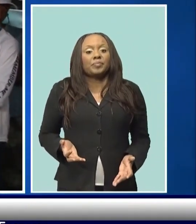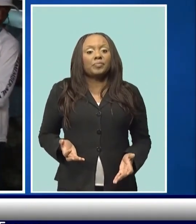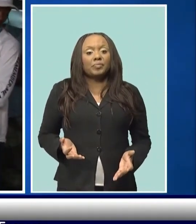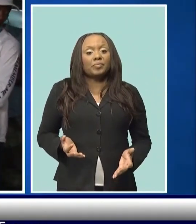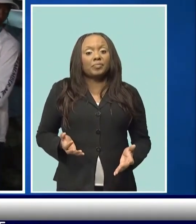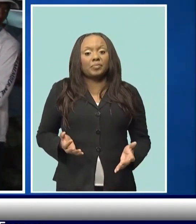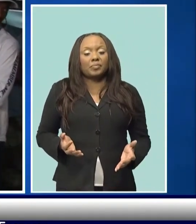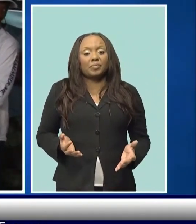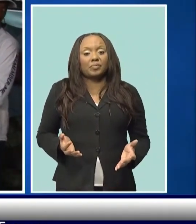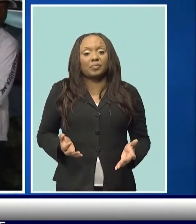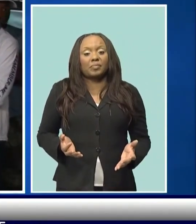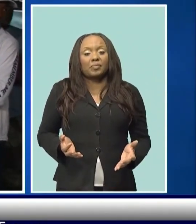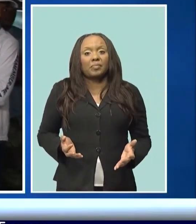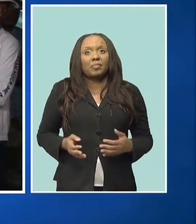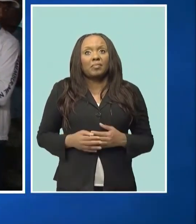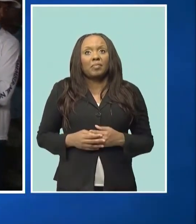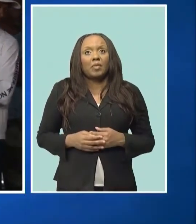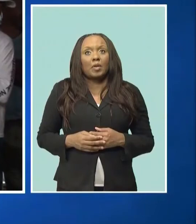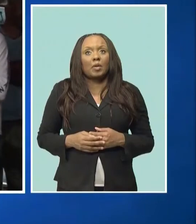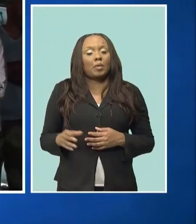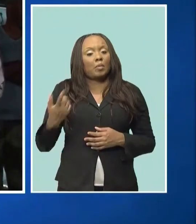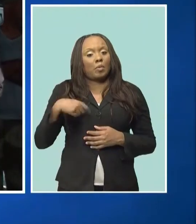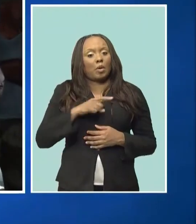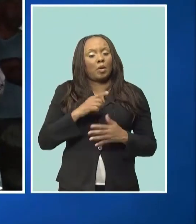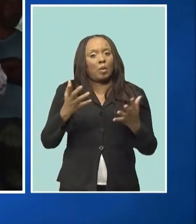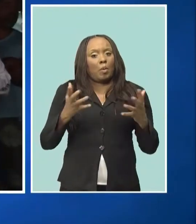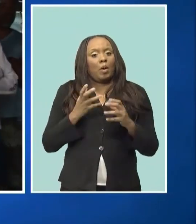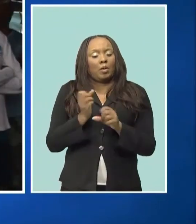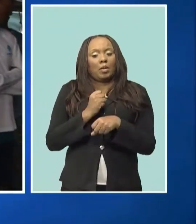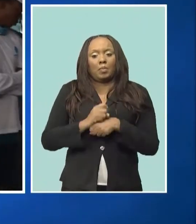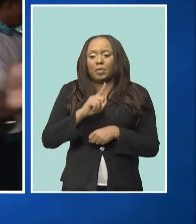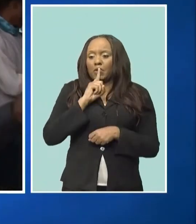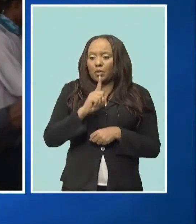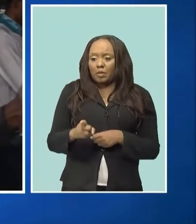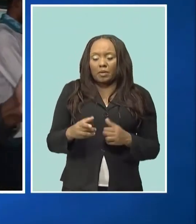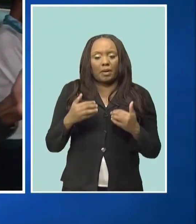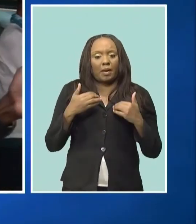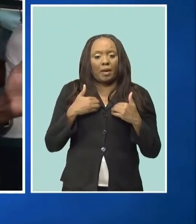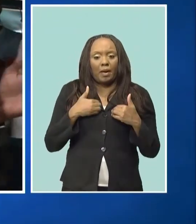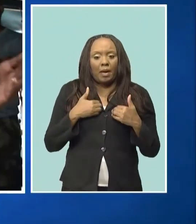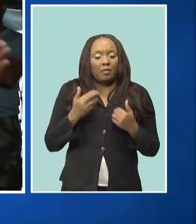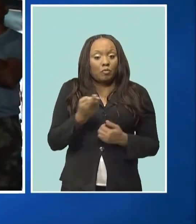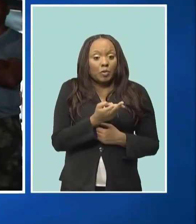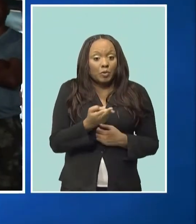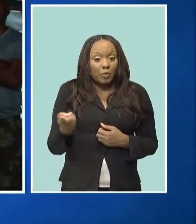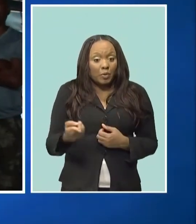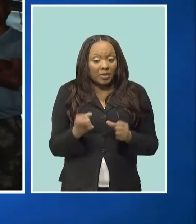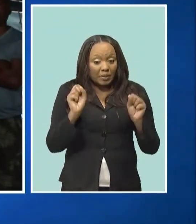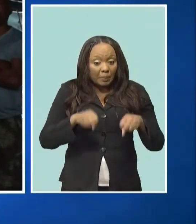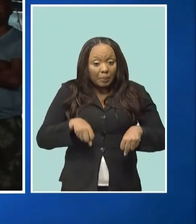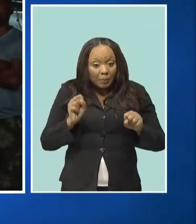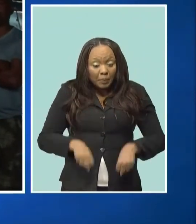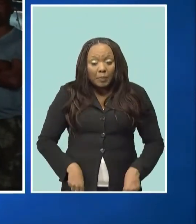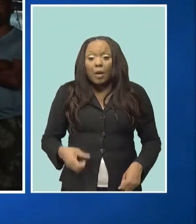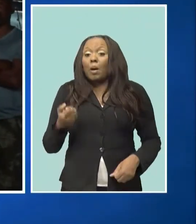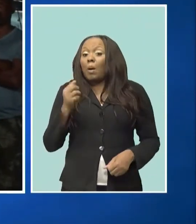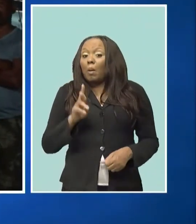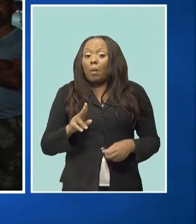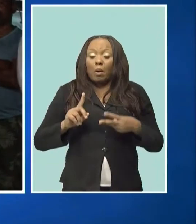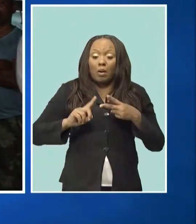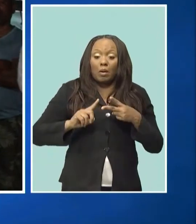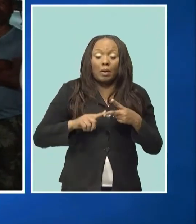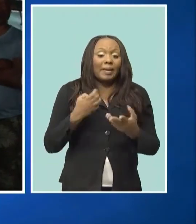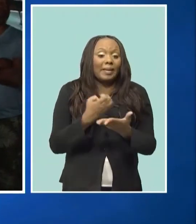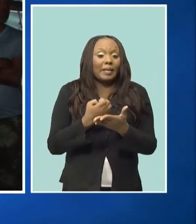either a resource potential or an economic and financial potential. And that is why we have demarcated in a special